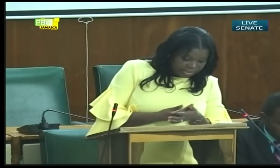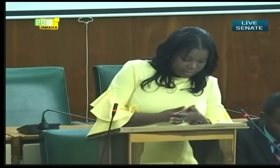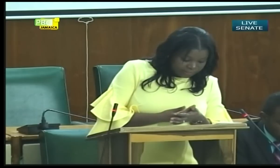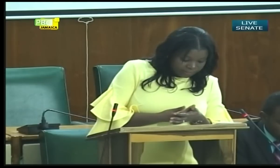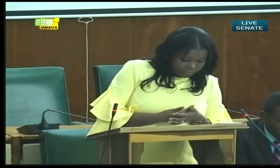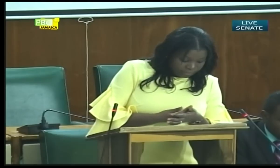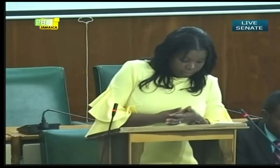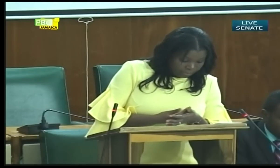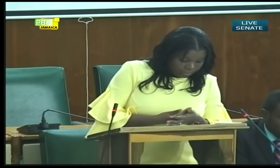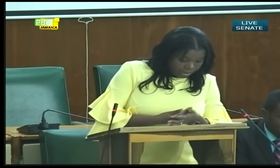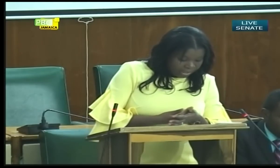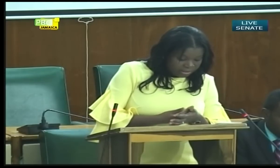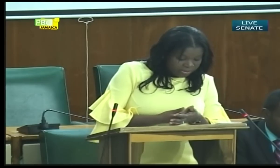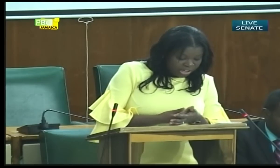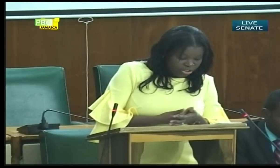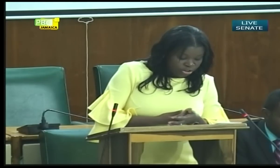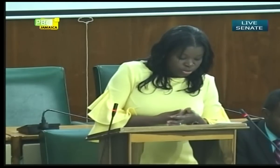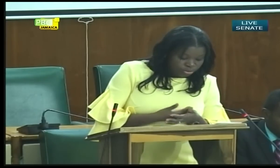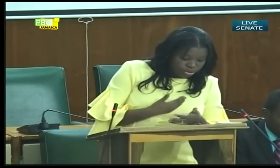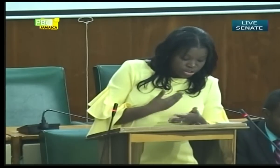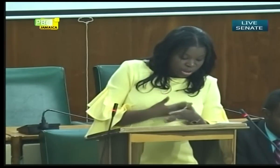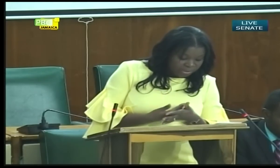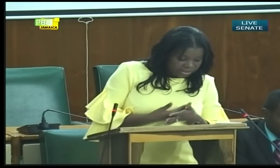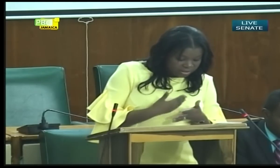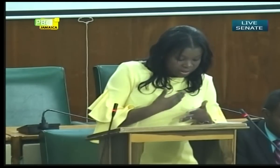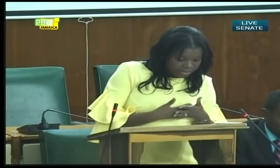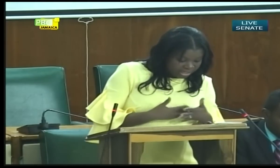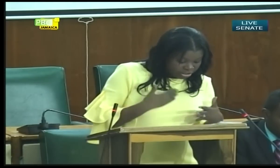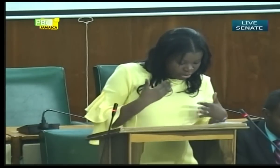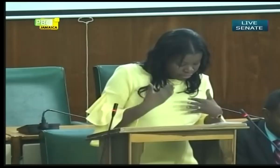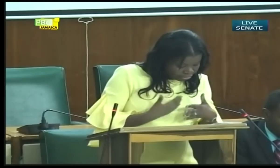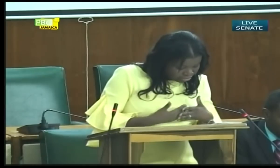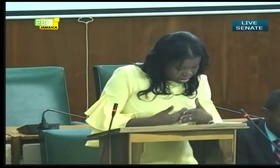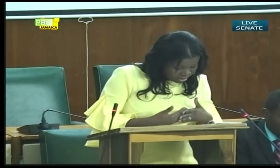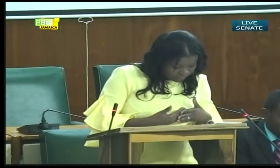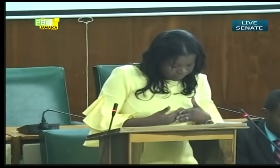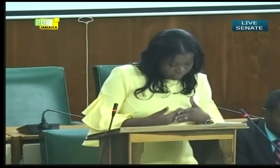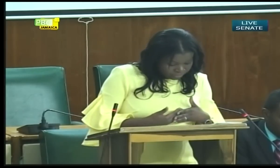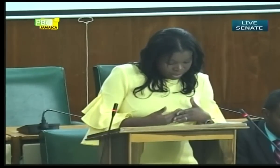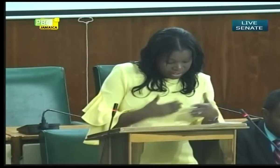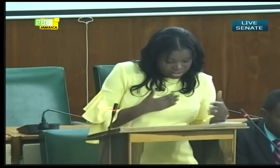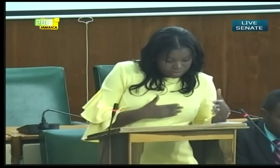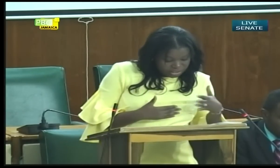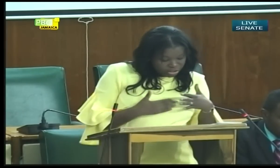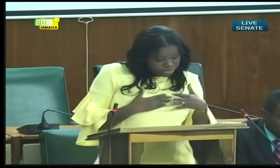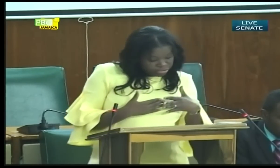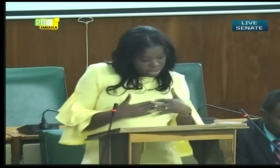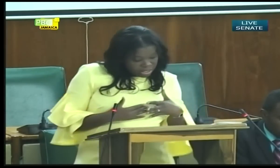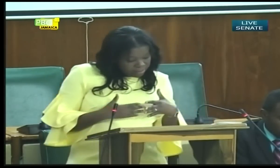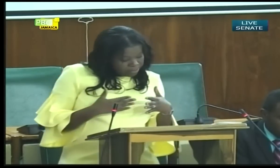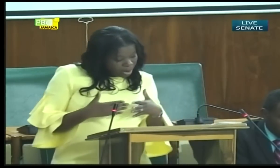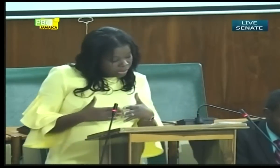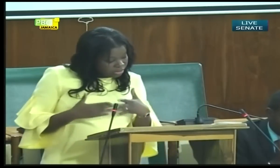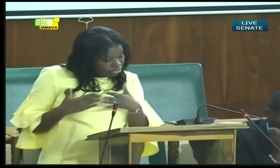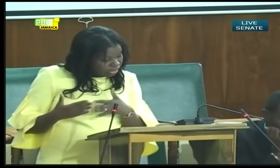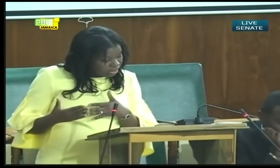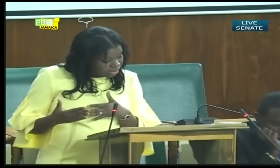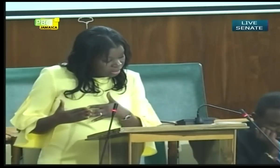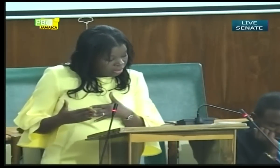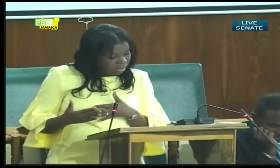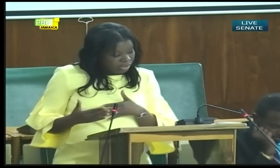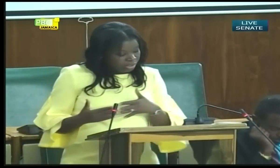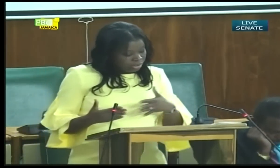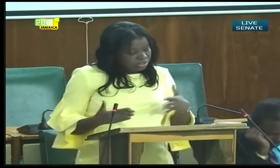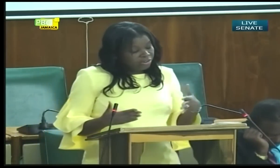that at subsection 2, subject to subsection 3, and subsection 3 empowers the